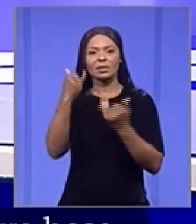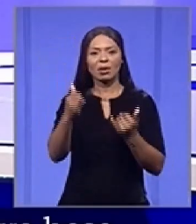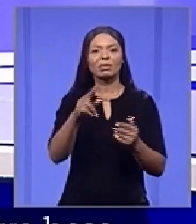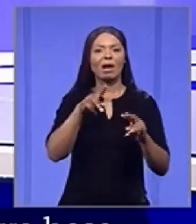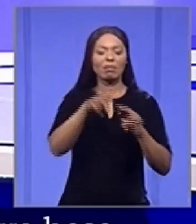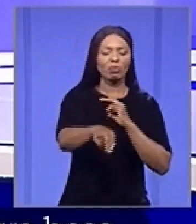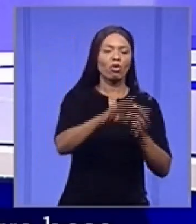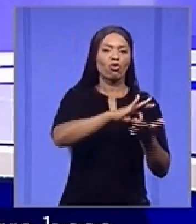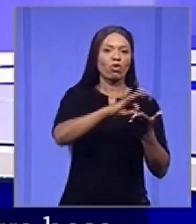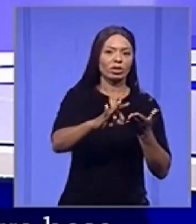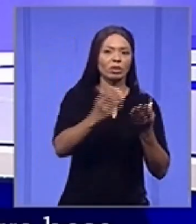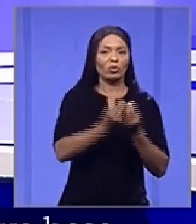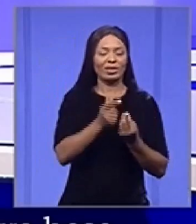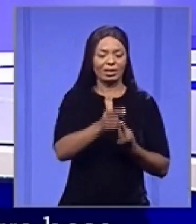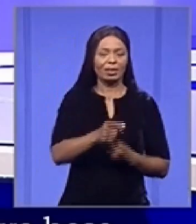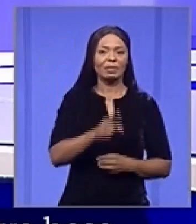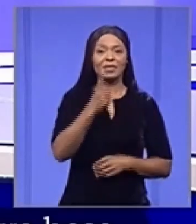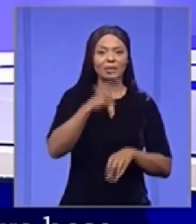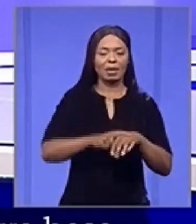mofuta o e direga.